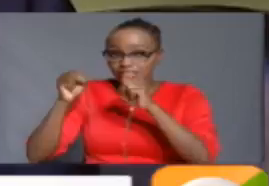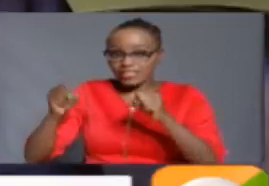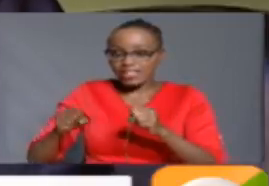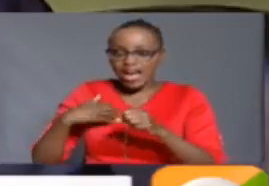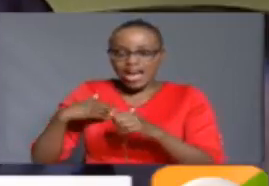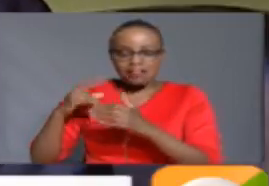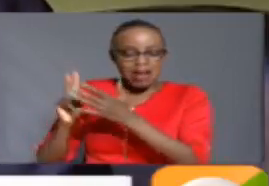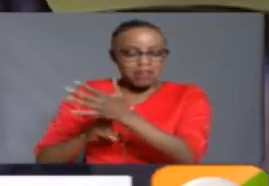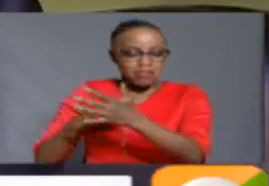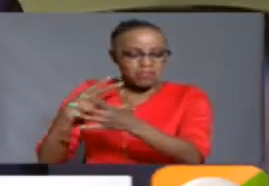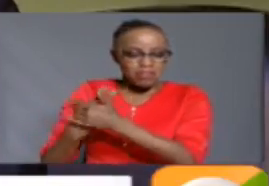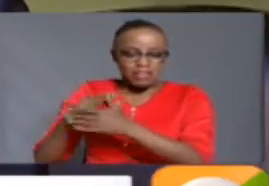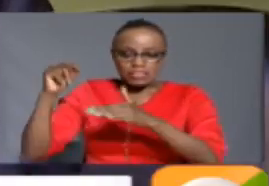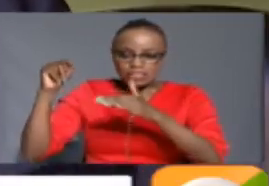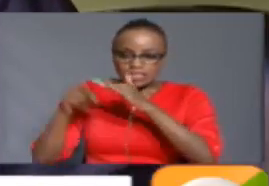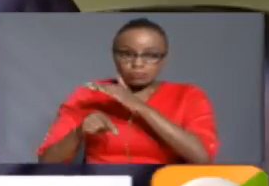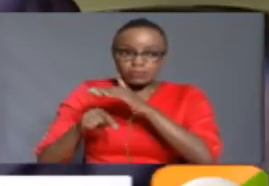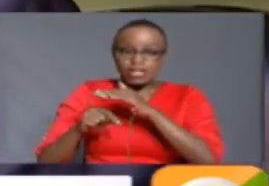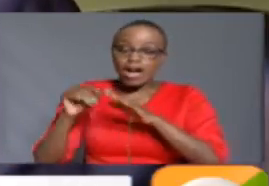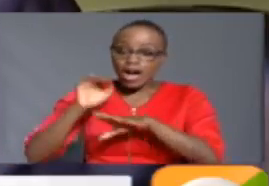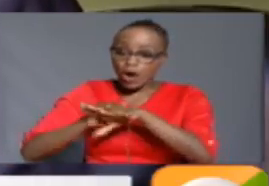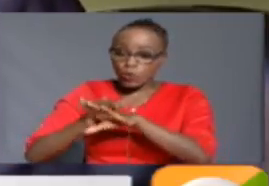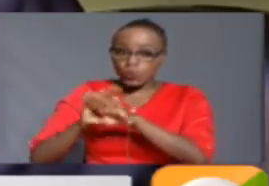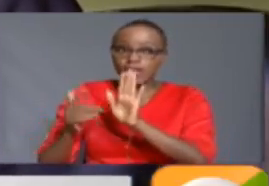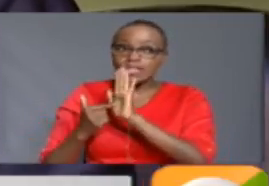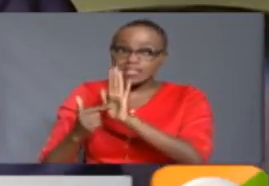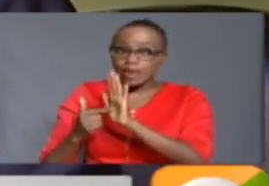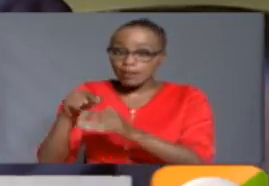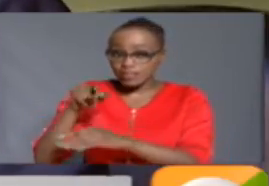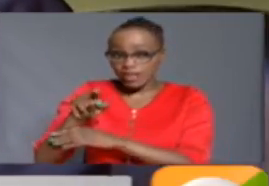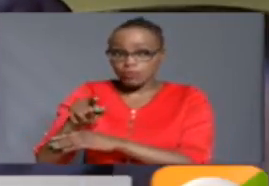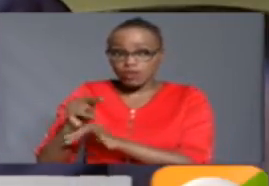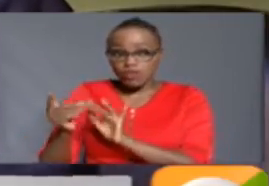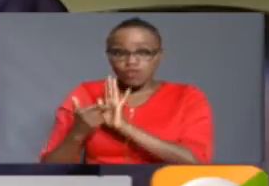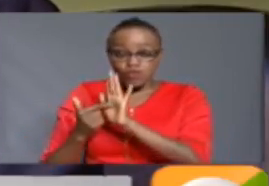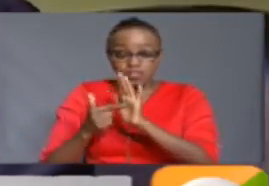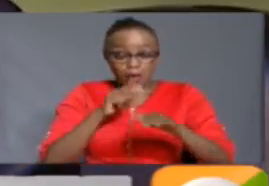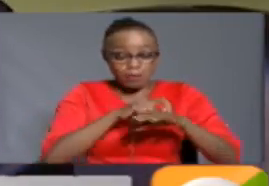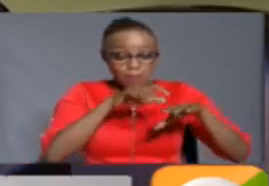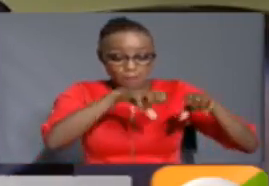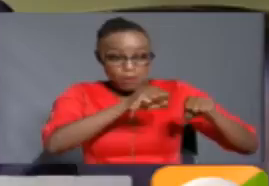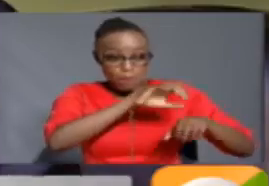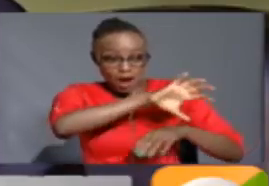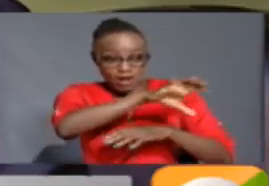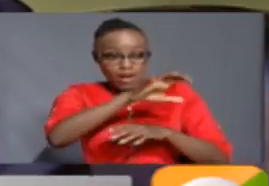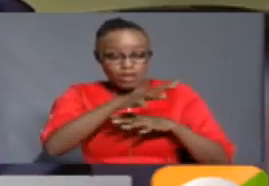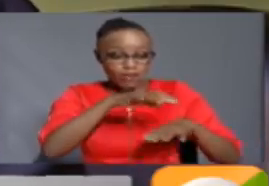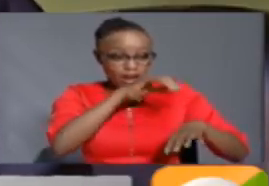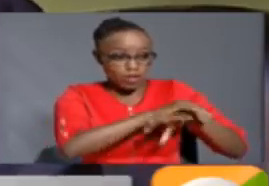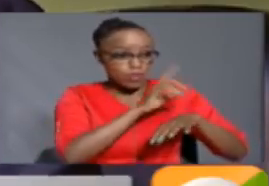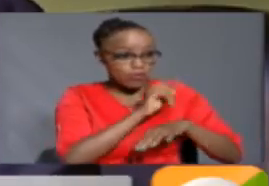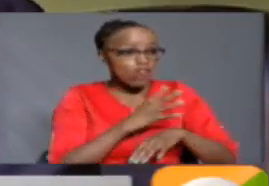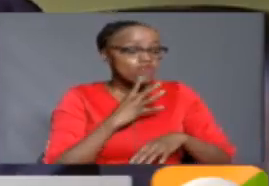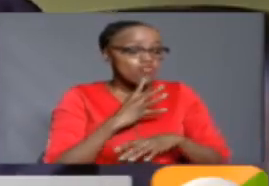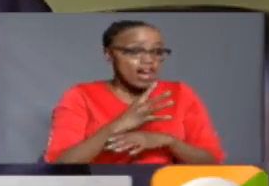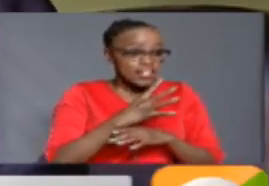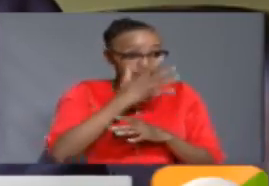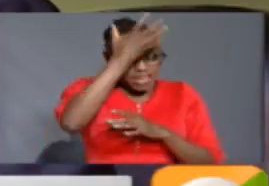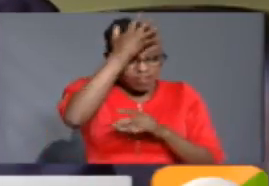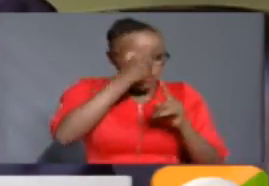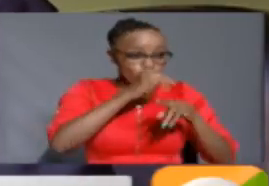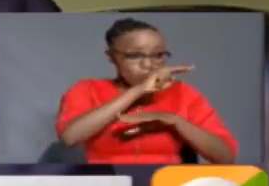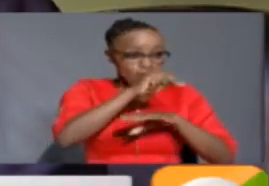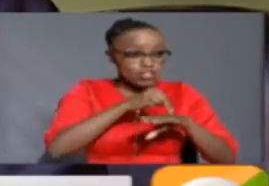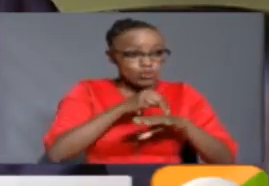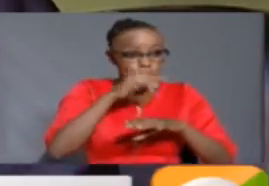miserably failed. But him is a good example, where, for example, when he took over the county, he inherited 400 nurses from the national